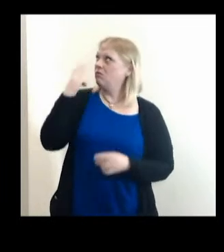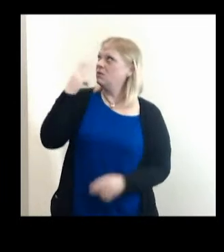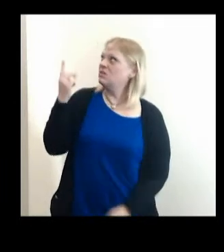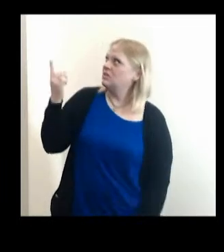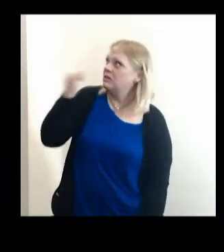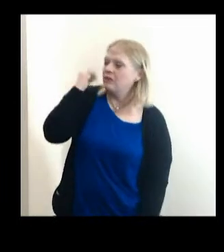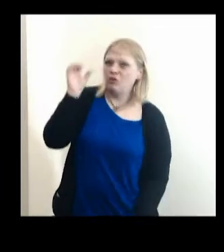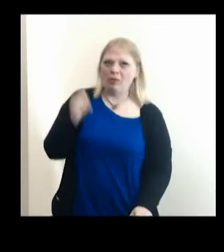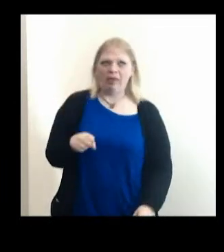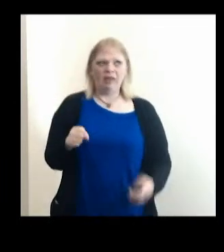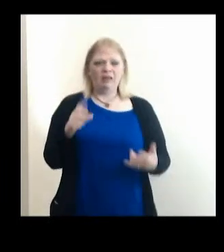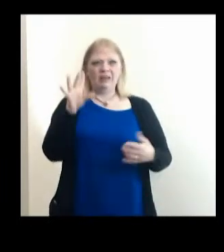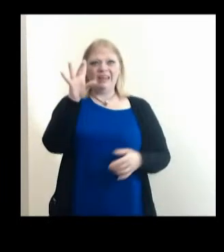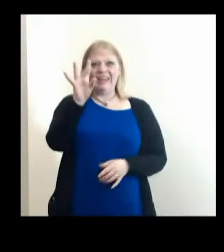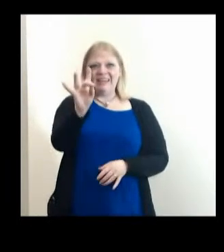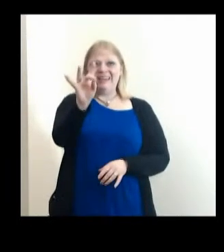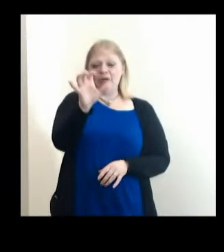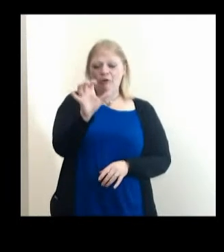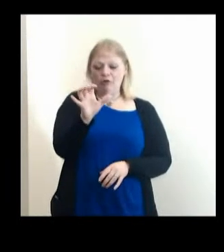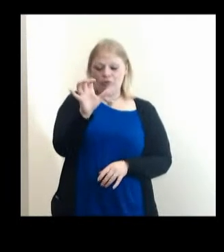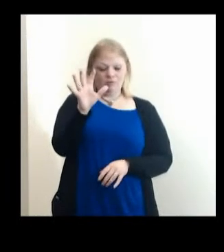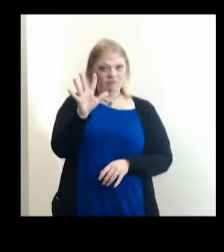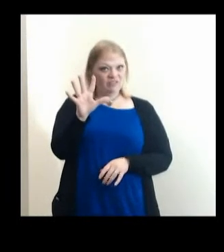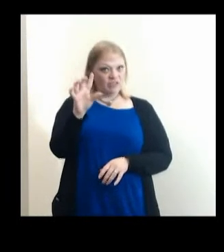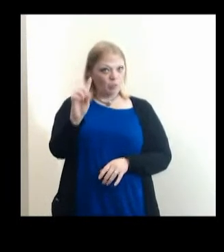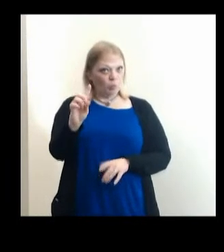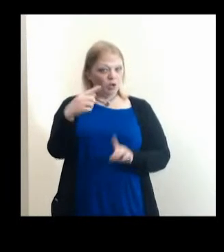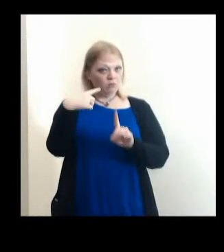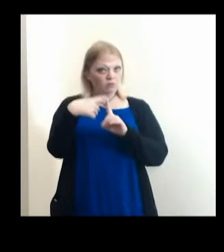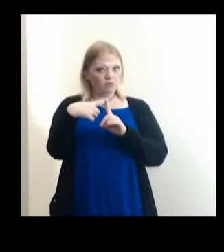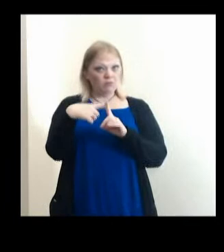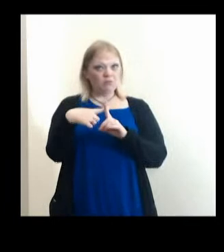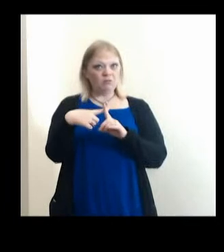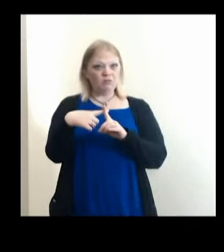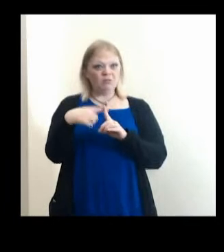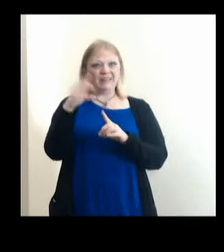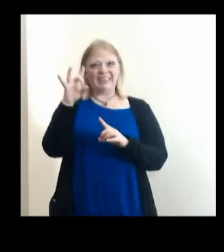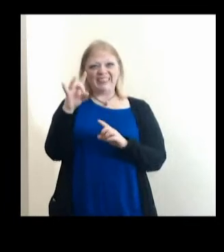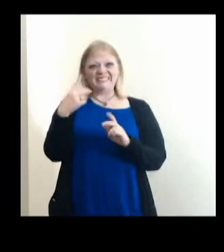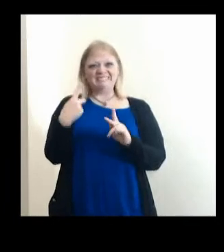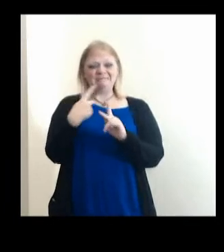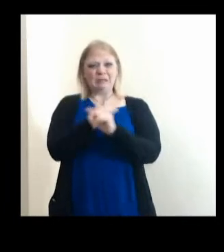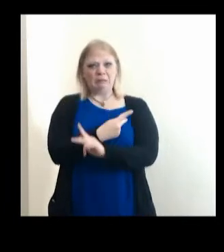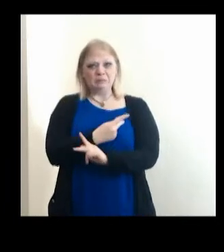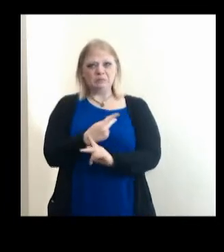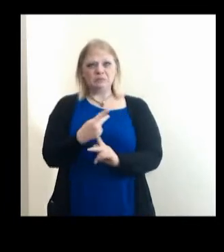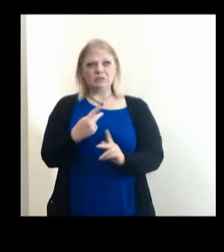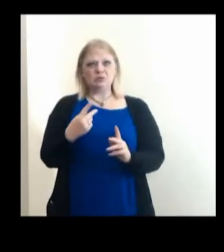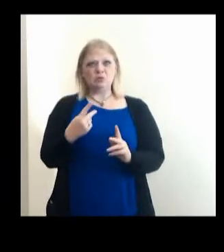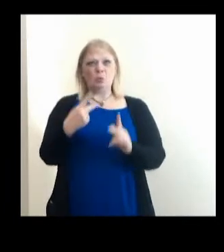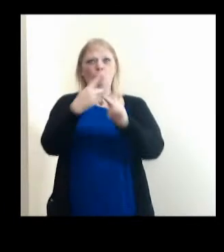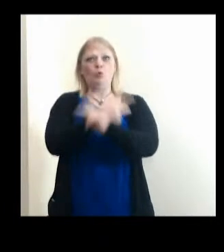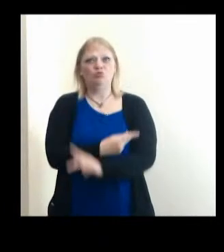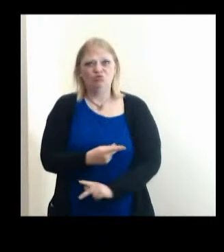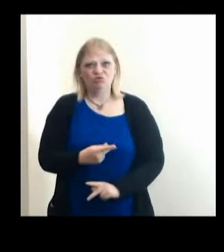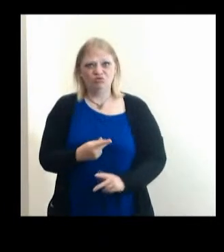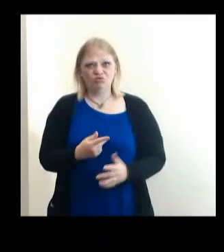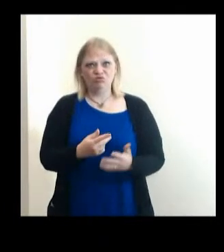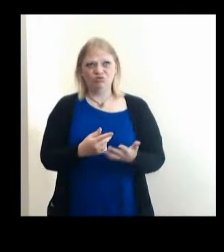if you can see, 851 cases. So it's more than 8 times worse than it should be under the